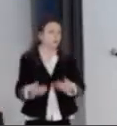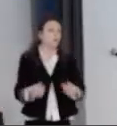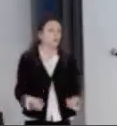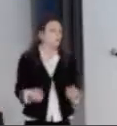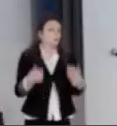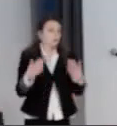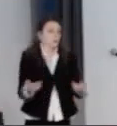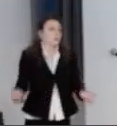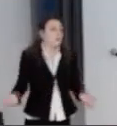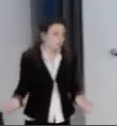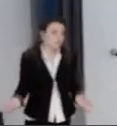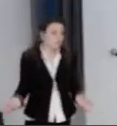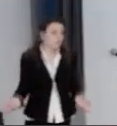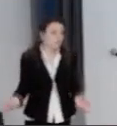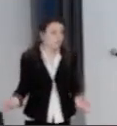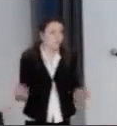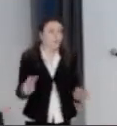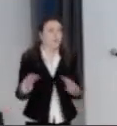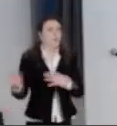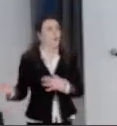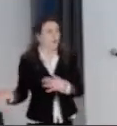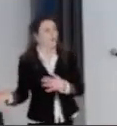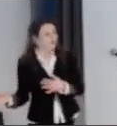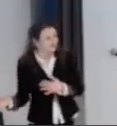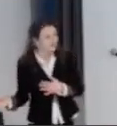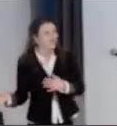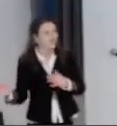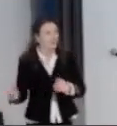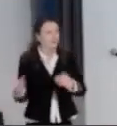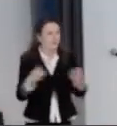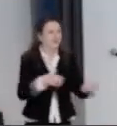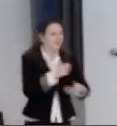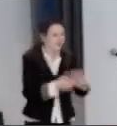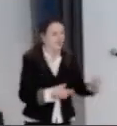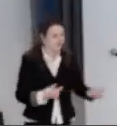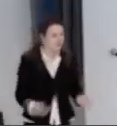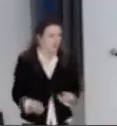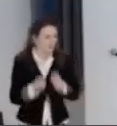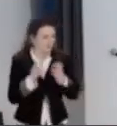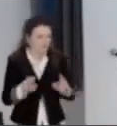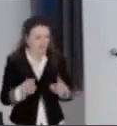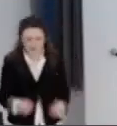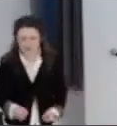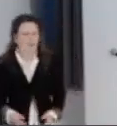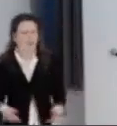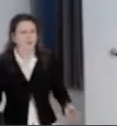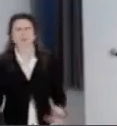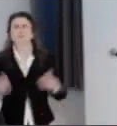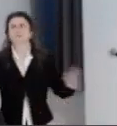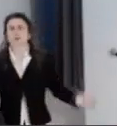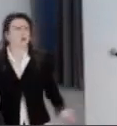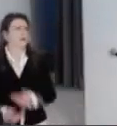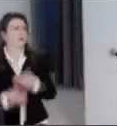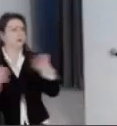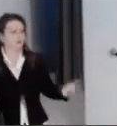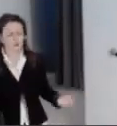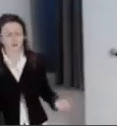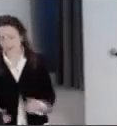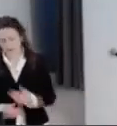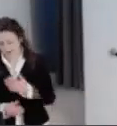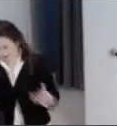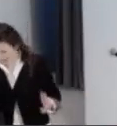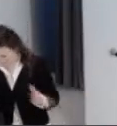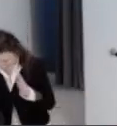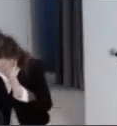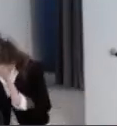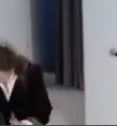of a rose scent, which it is in a way, but it's not rose-based, or at least for a long time it didn't used to